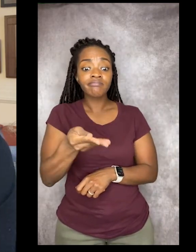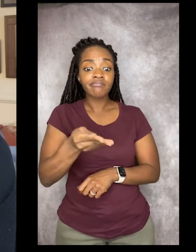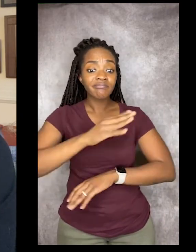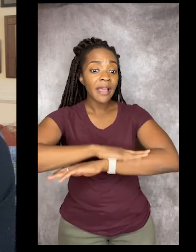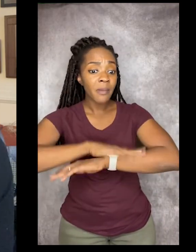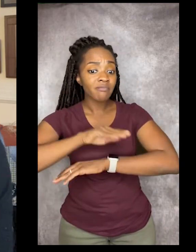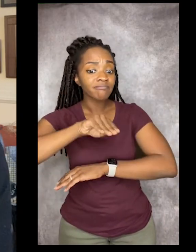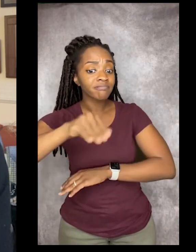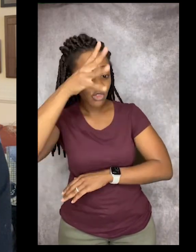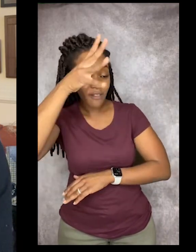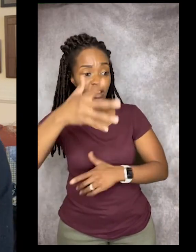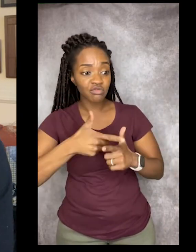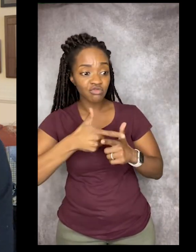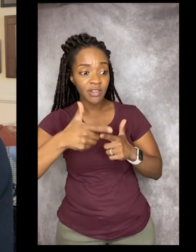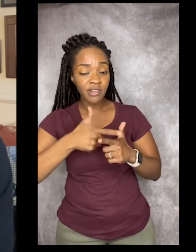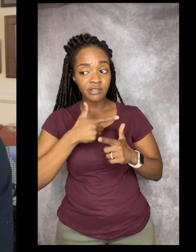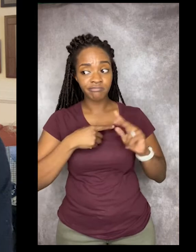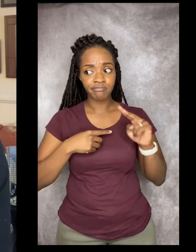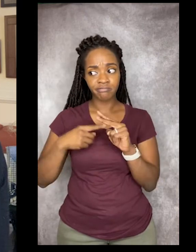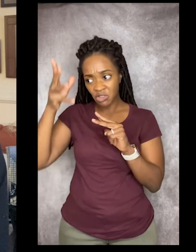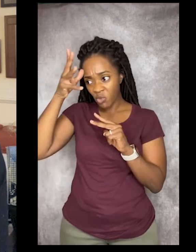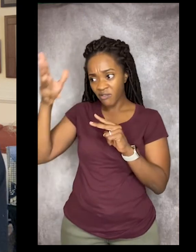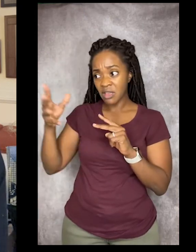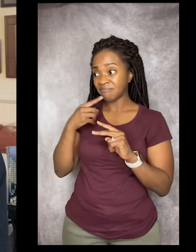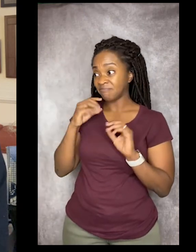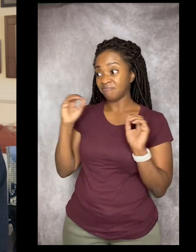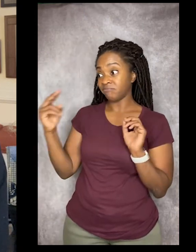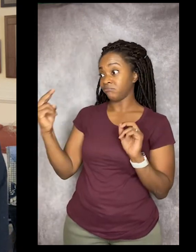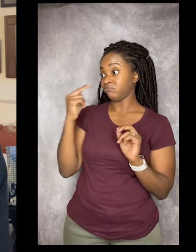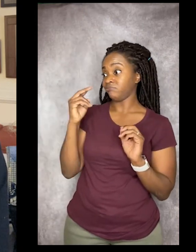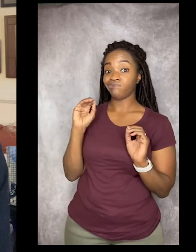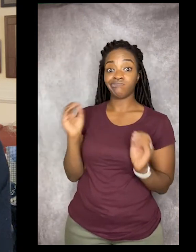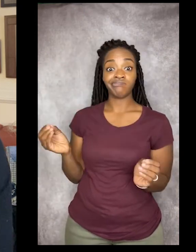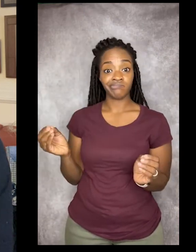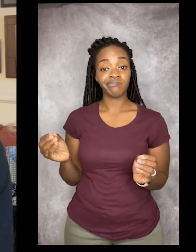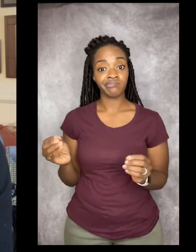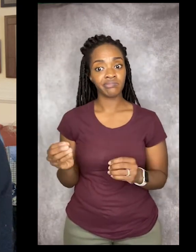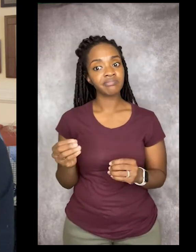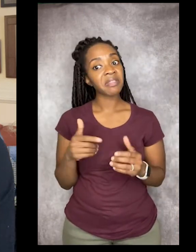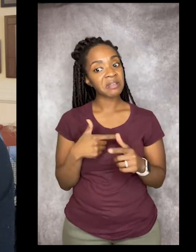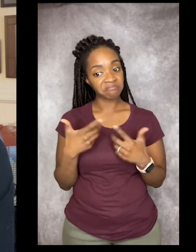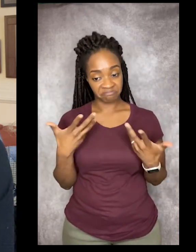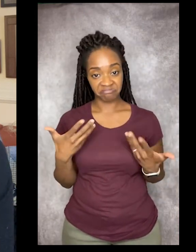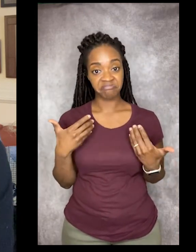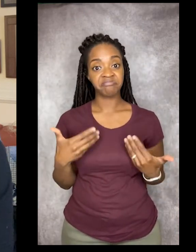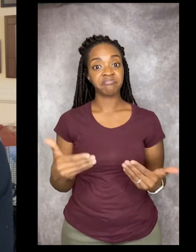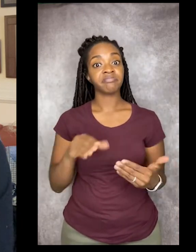Joseph looked at his grandfather, who said nothing and didn't even look in his direction. Then he did as he was told.